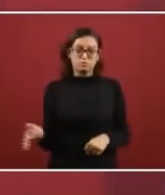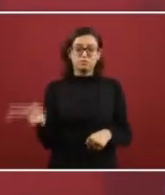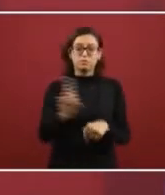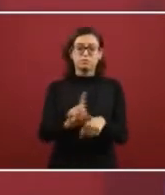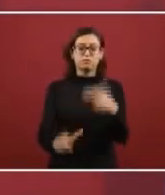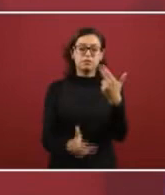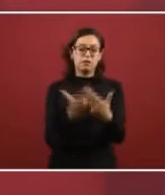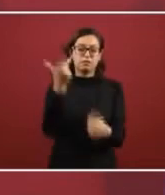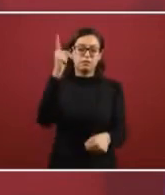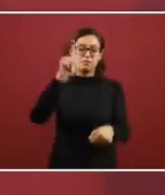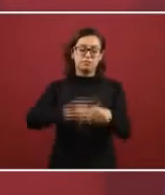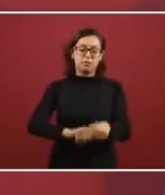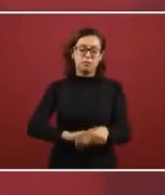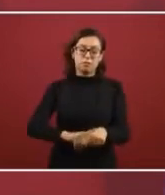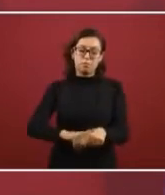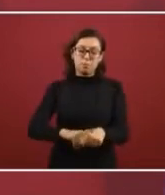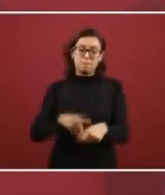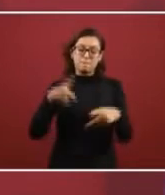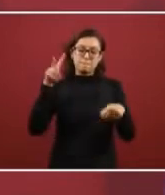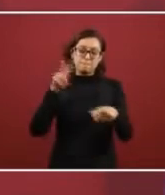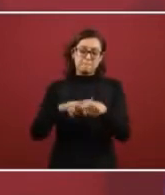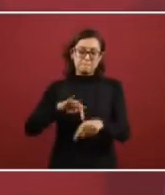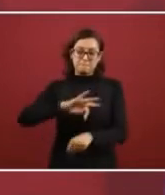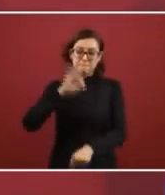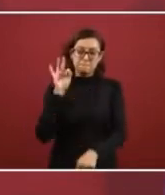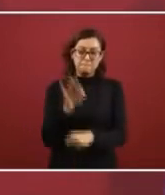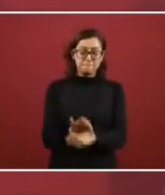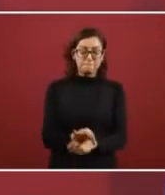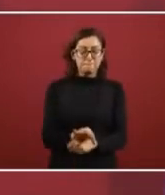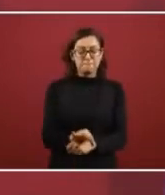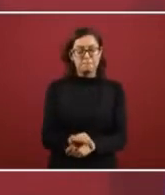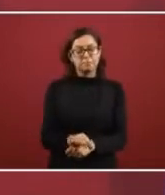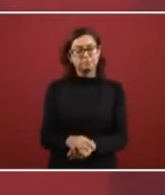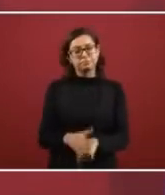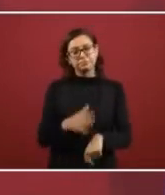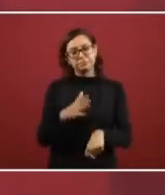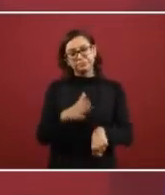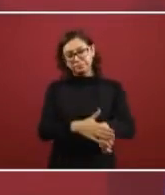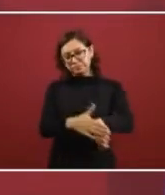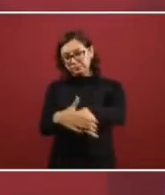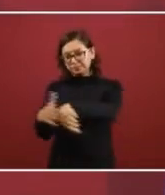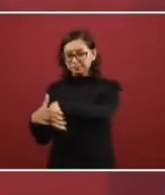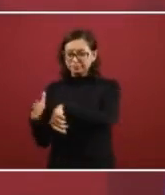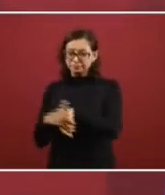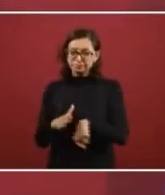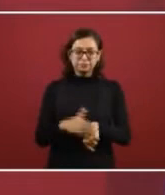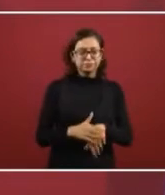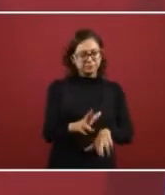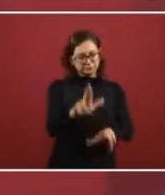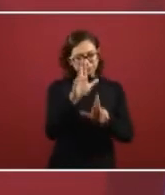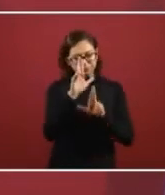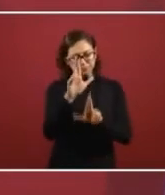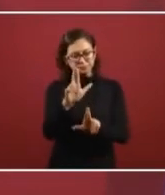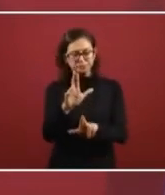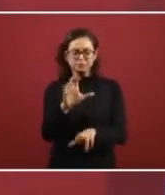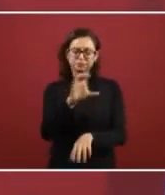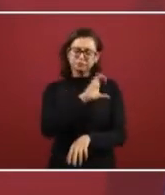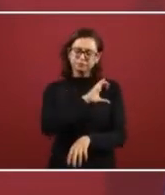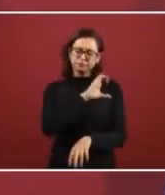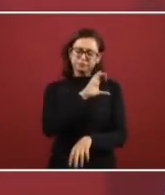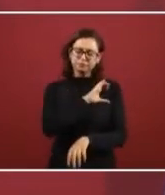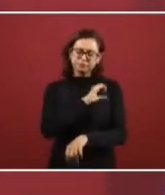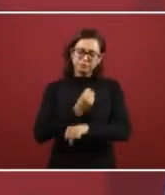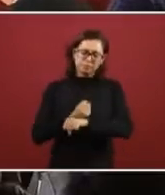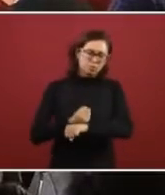National Day of Civil Protection. Con mucho respeto, and I am giving an effective hug and